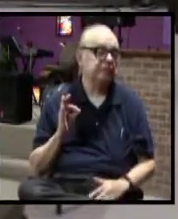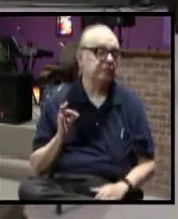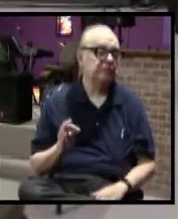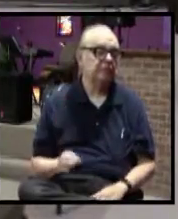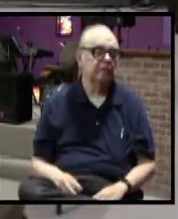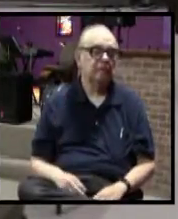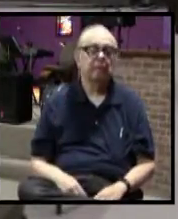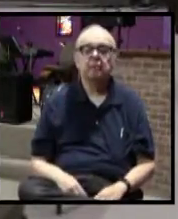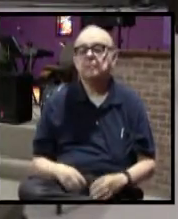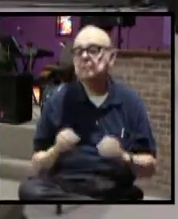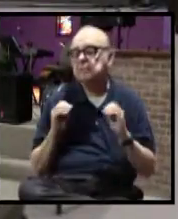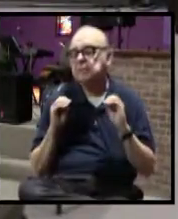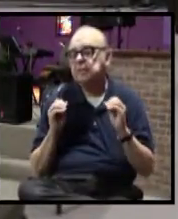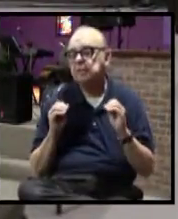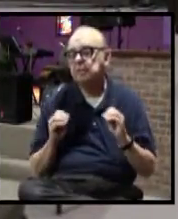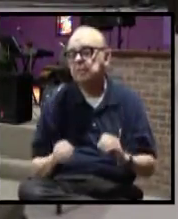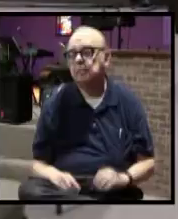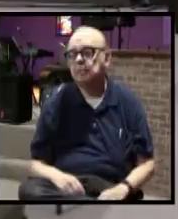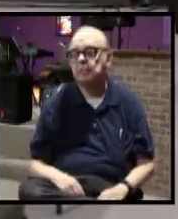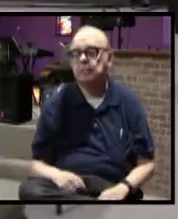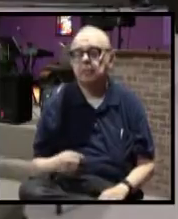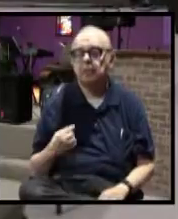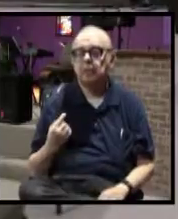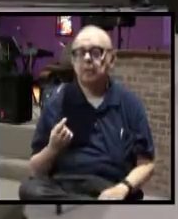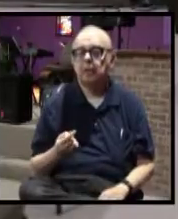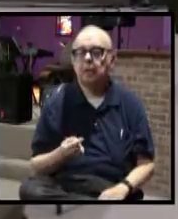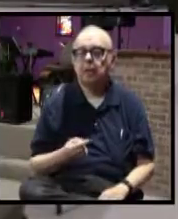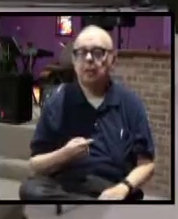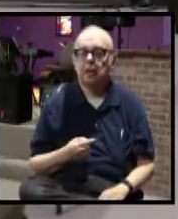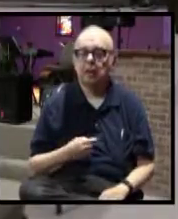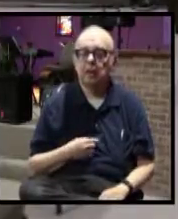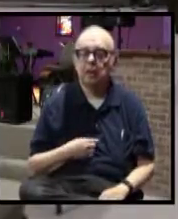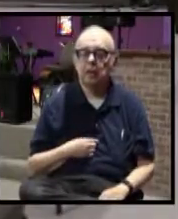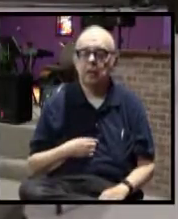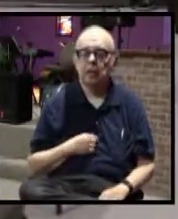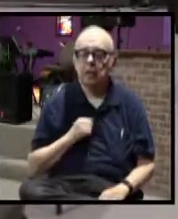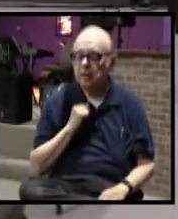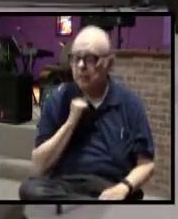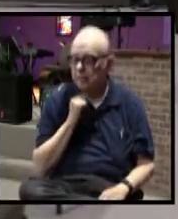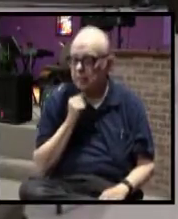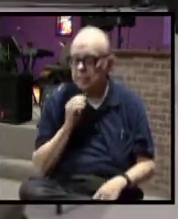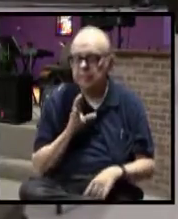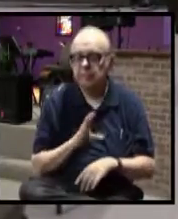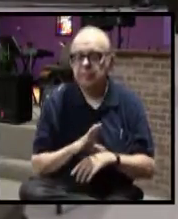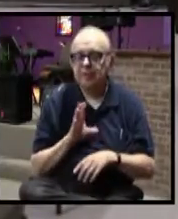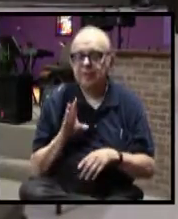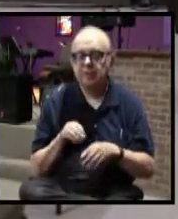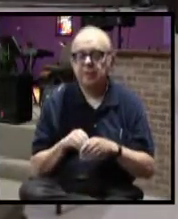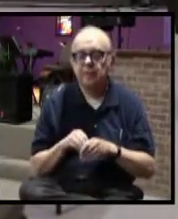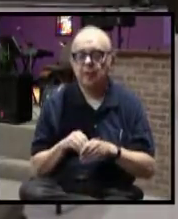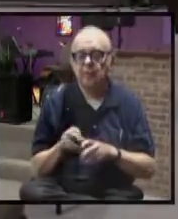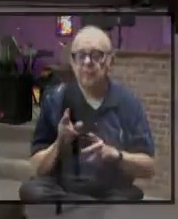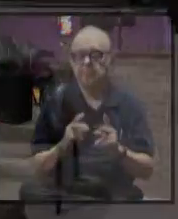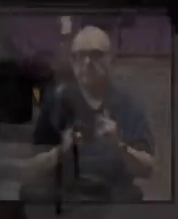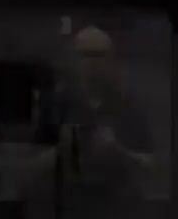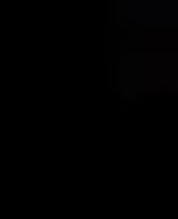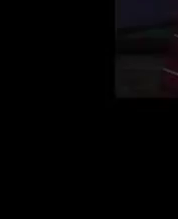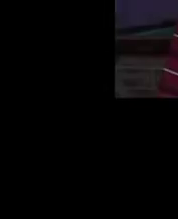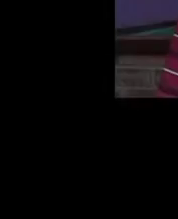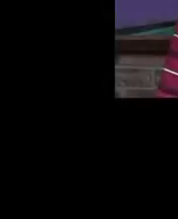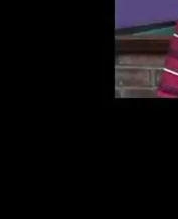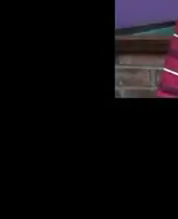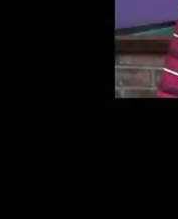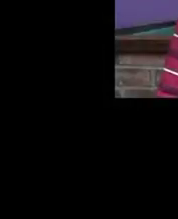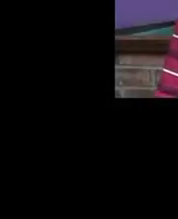Fair preaching? Teaching? Are we going to be known by a church that loves people? No matter who they are.